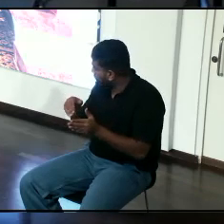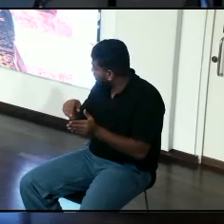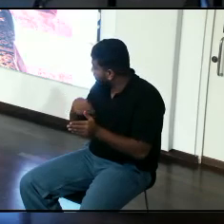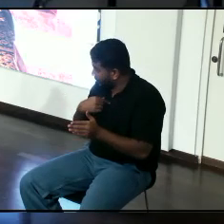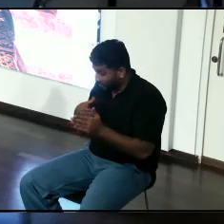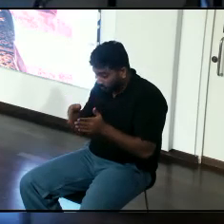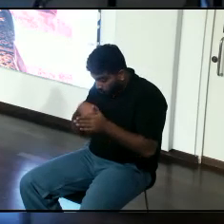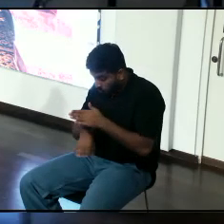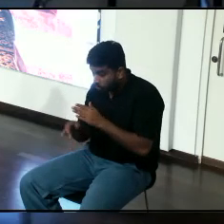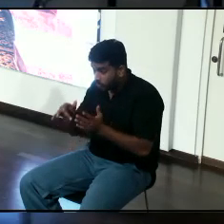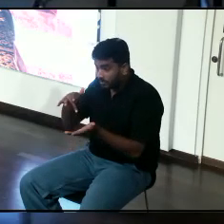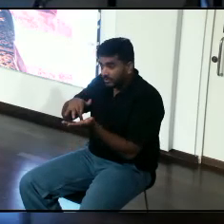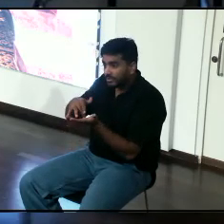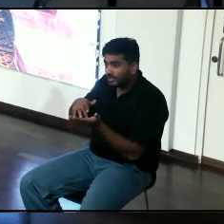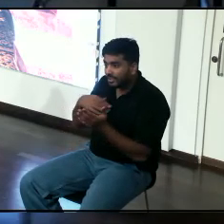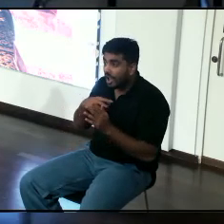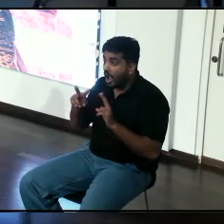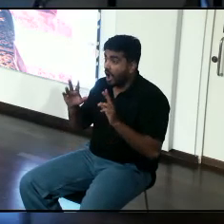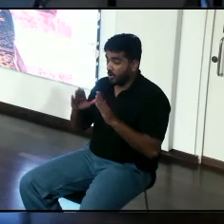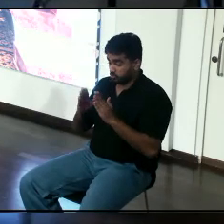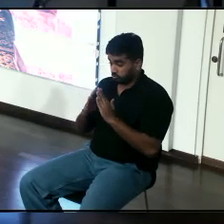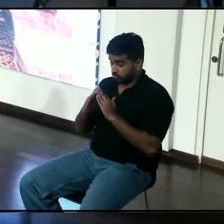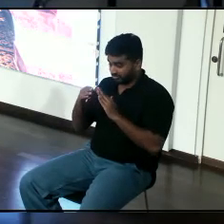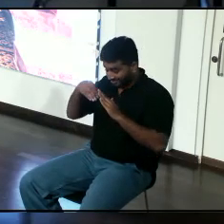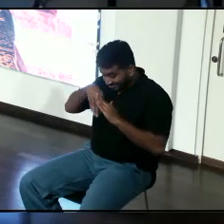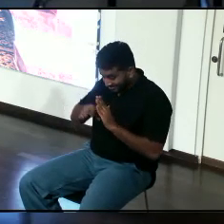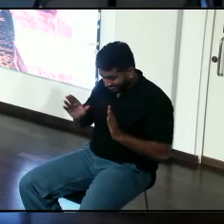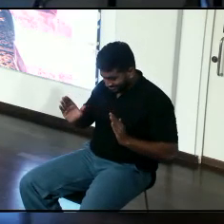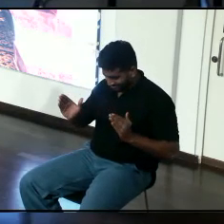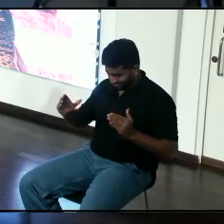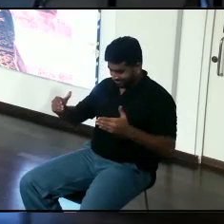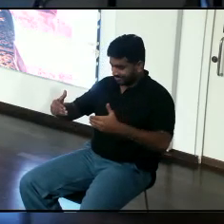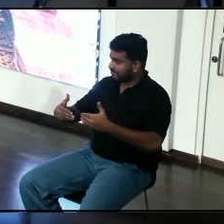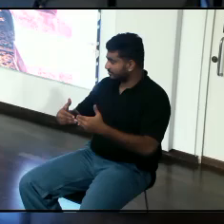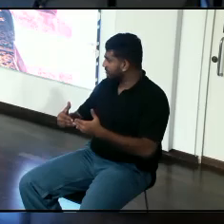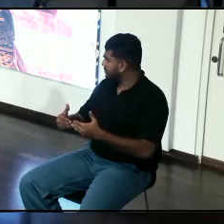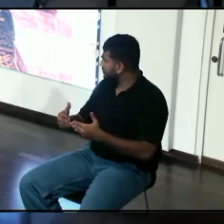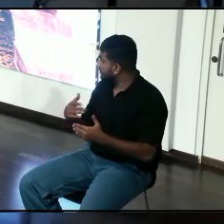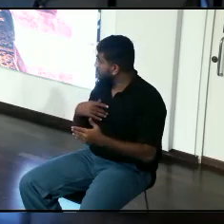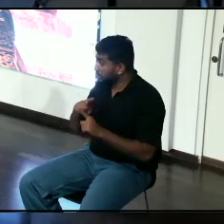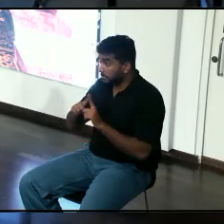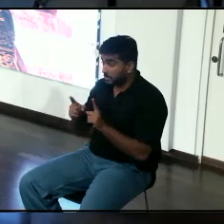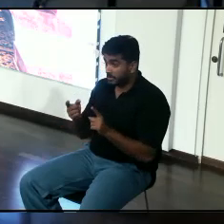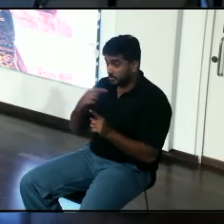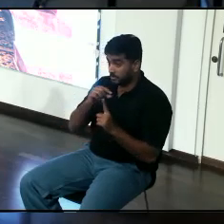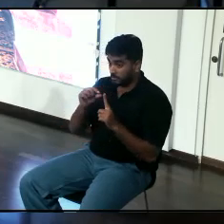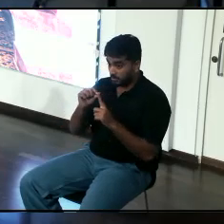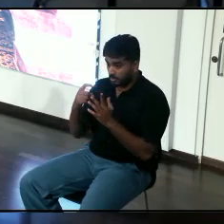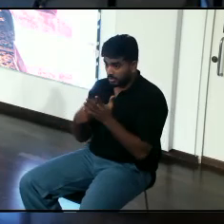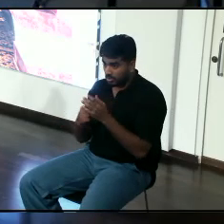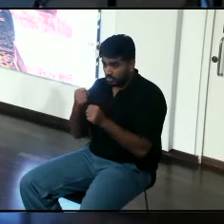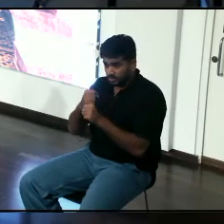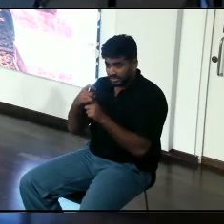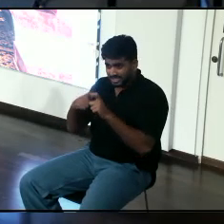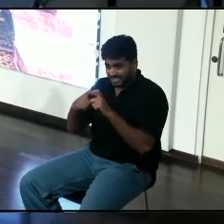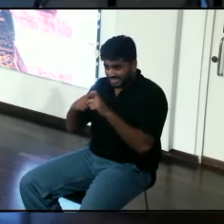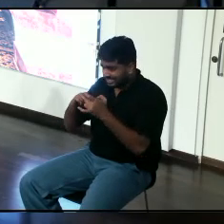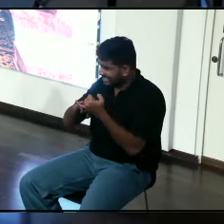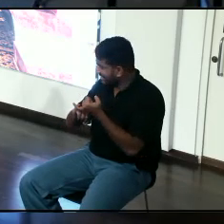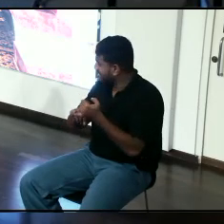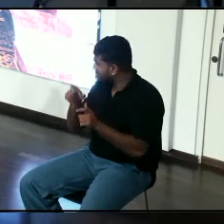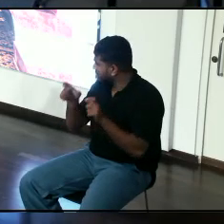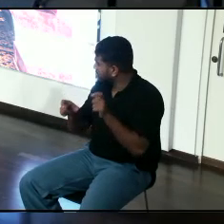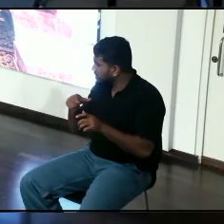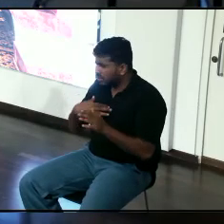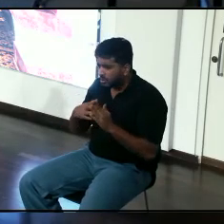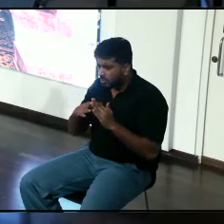courtyard. It was more inward looking, it opened onto the angan. But with the Portuguese, it changed and became outside the